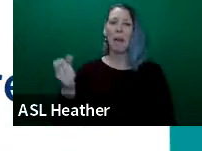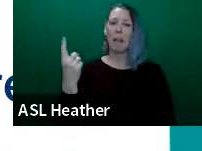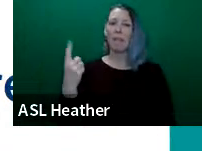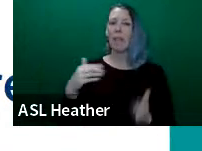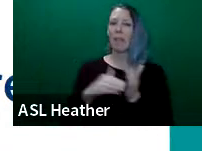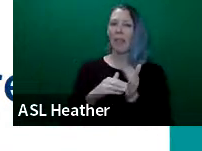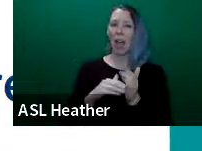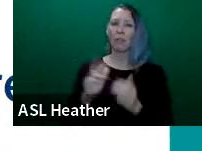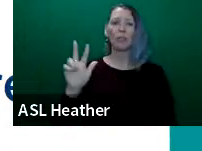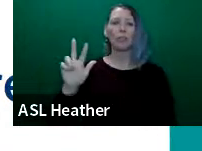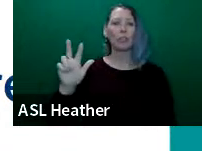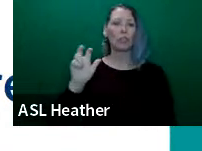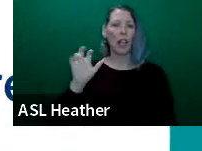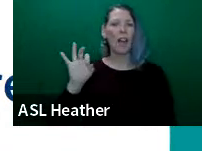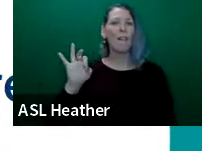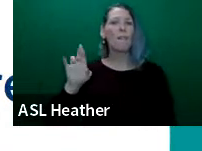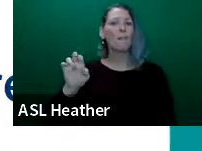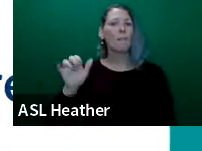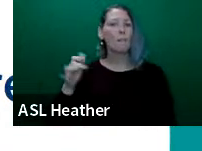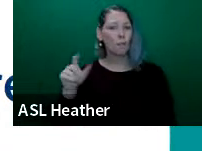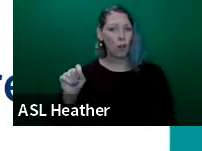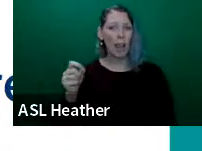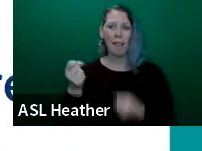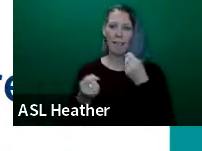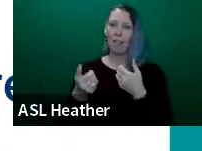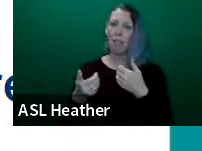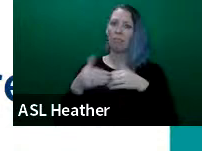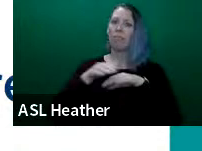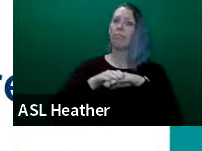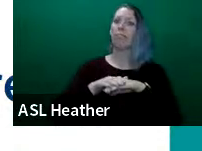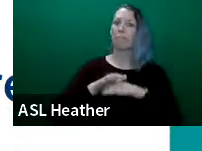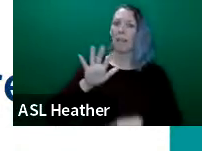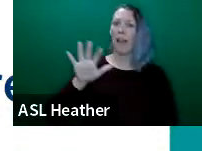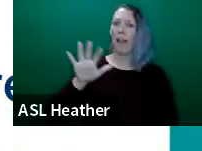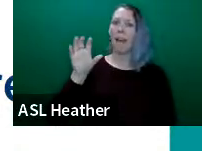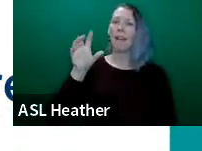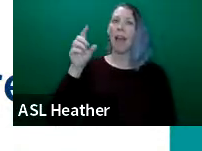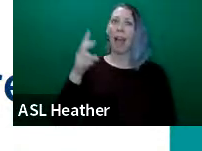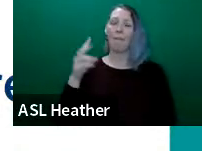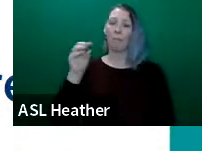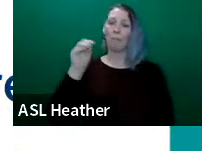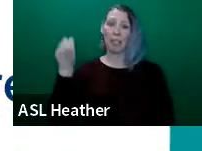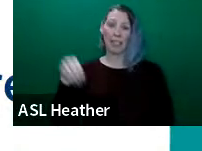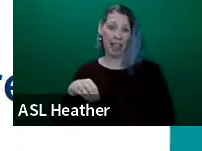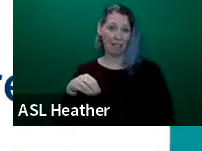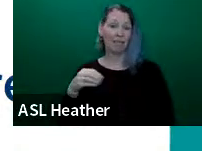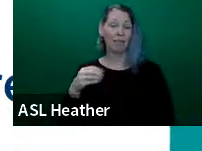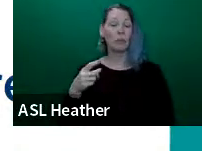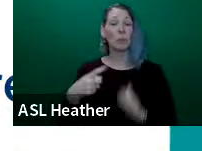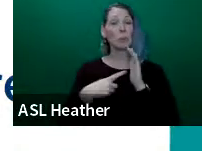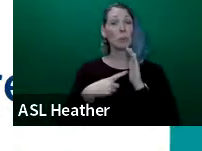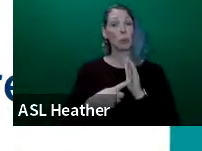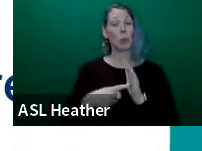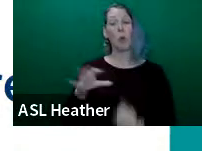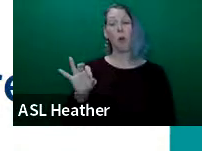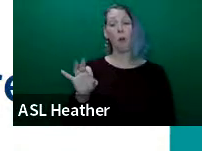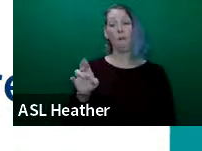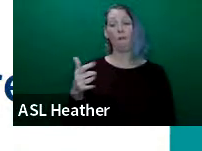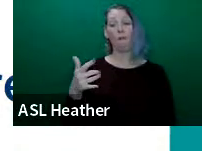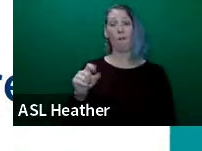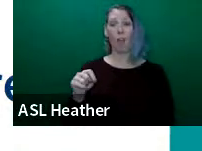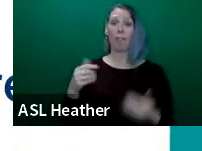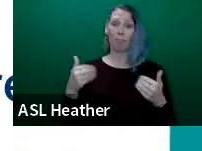11,300 freight vehicles, which was an increase from 5.5% during previous planning. So what this is showing you, that freight is a